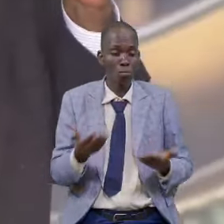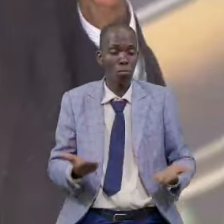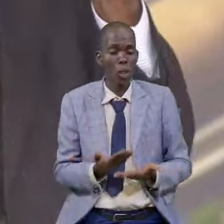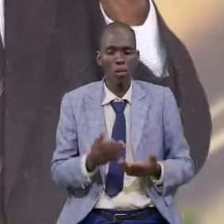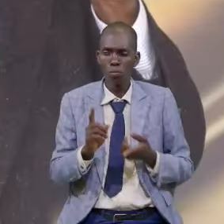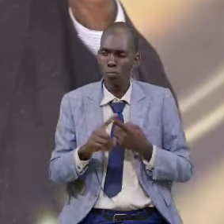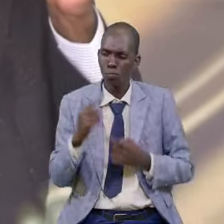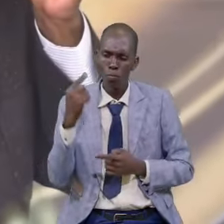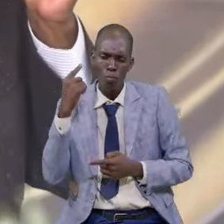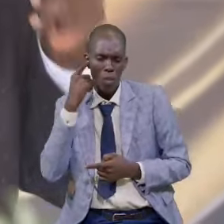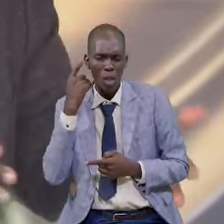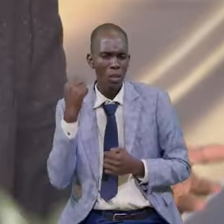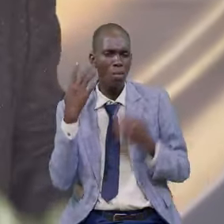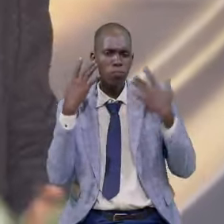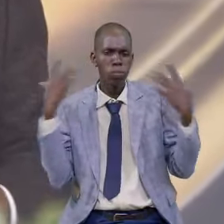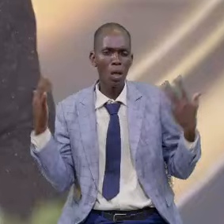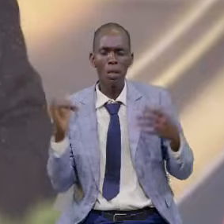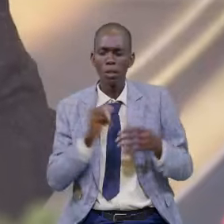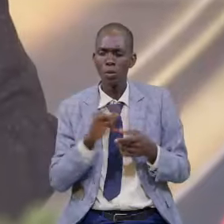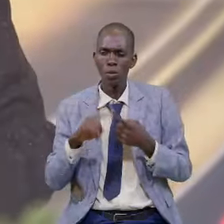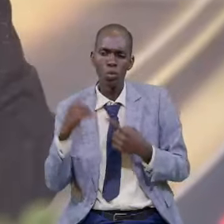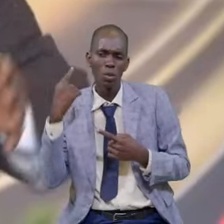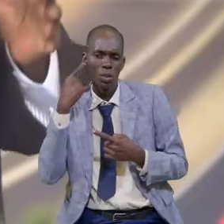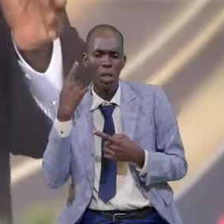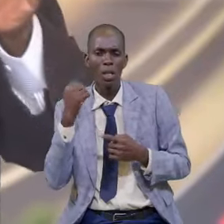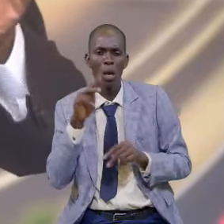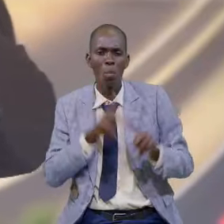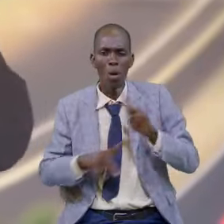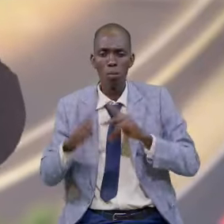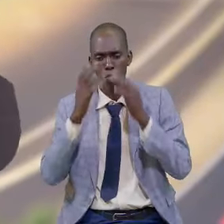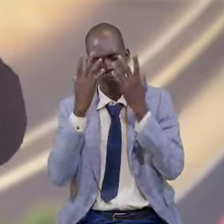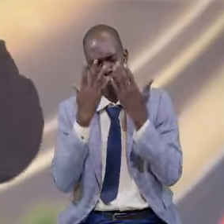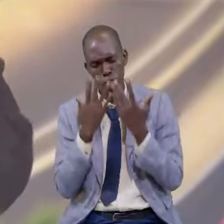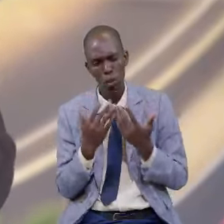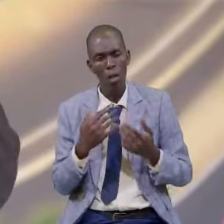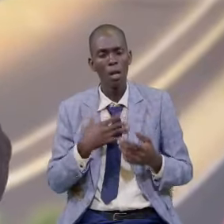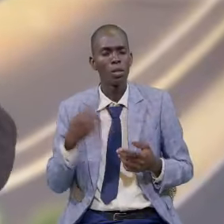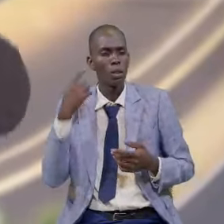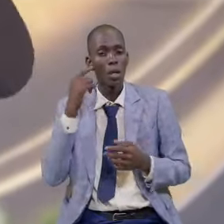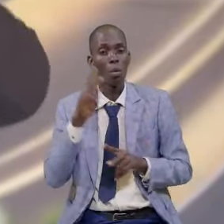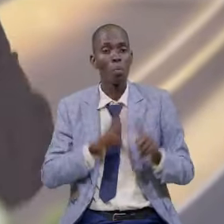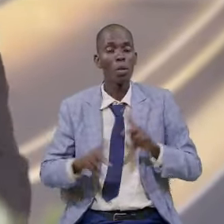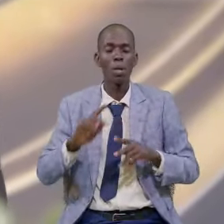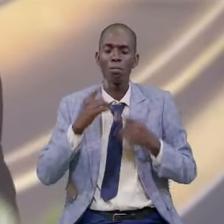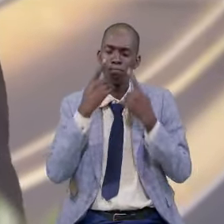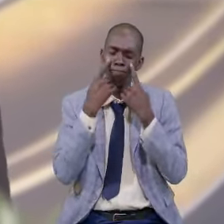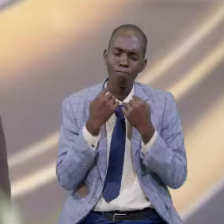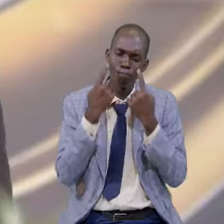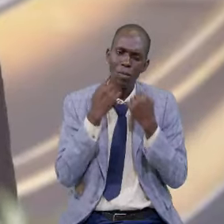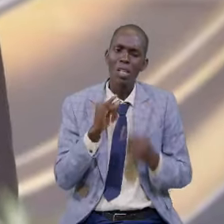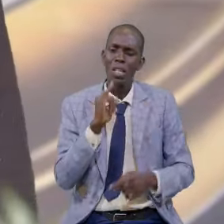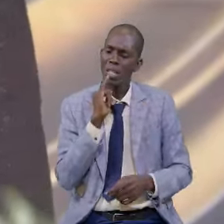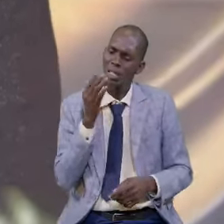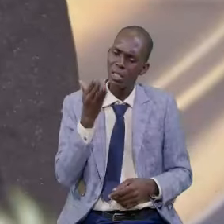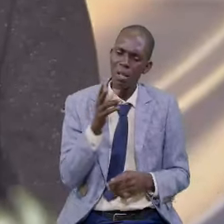and to hear the sorrows of the people and to see their tears. Is there not a cause? Always think in your